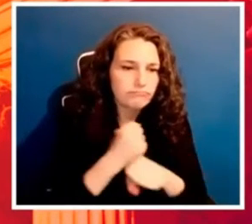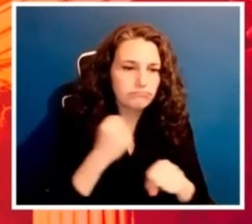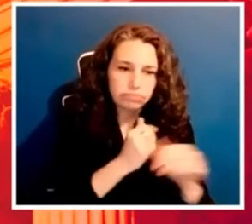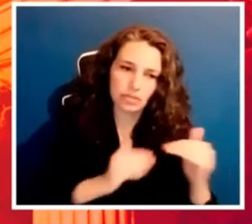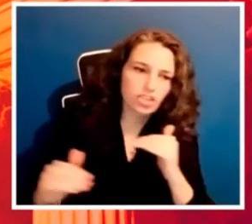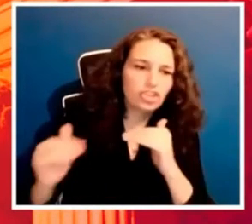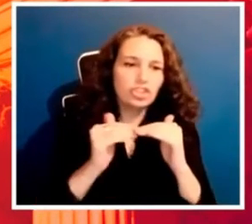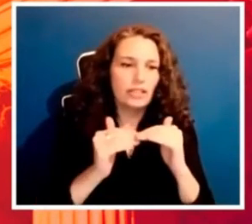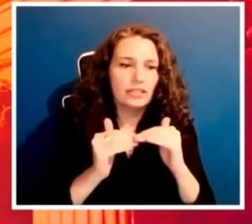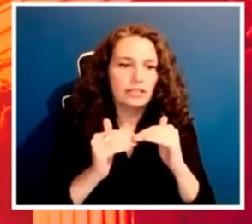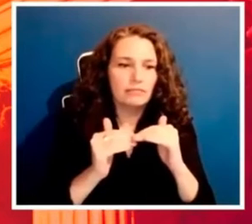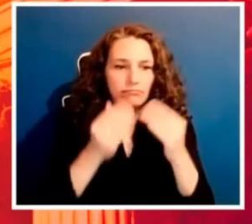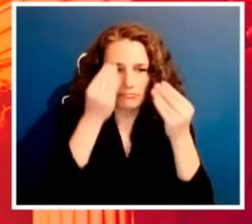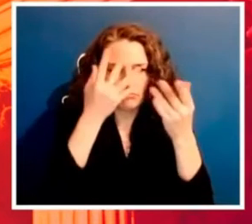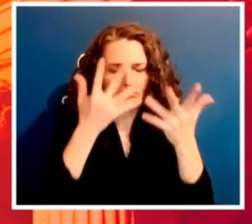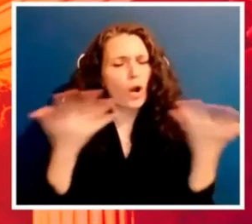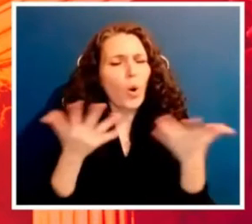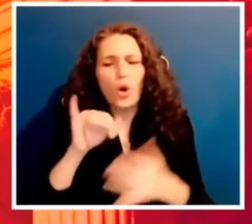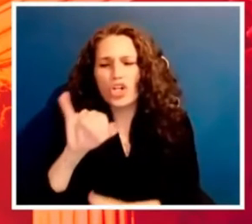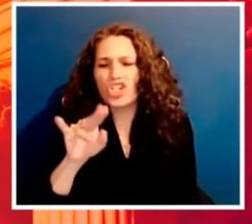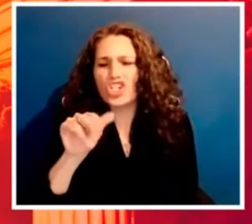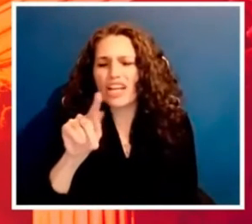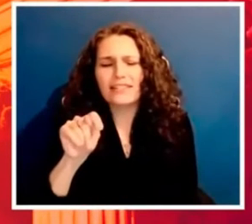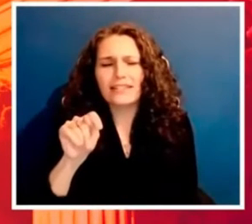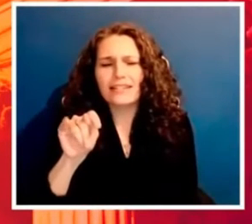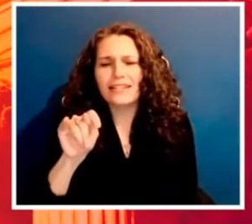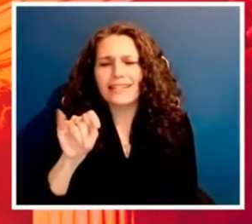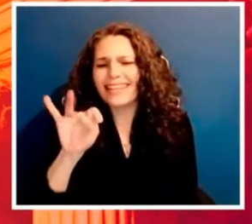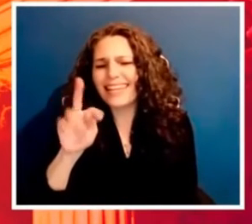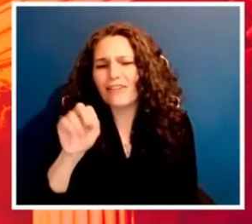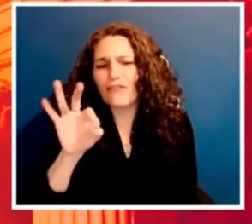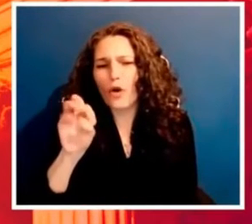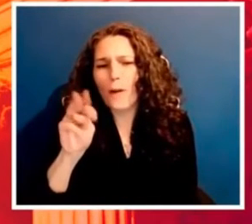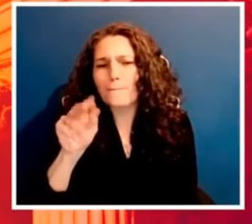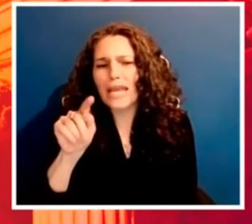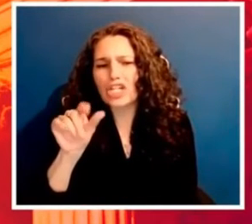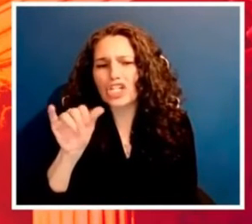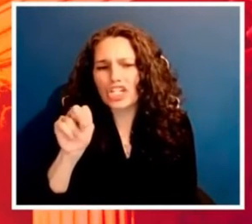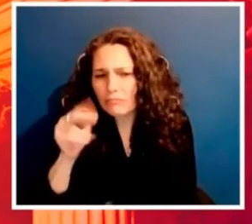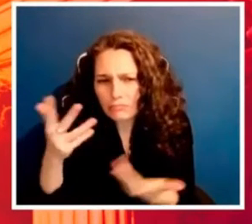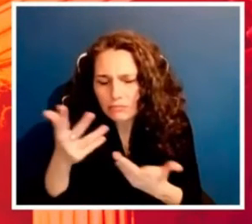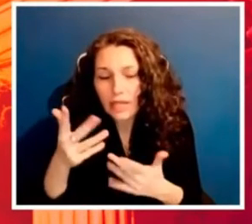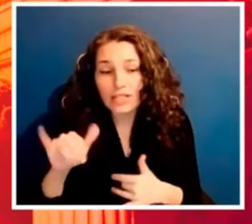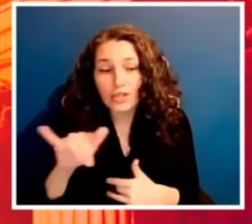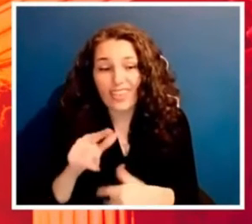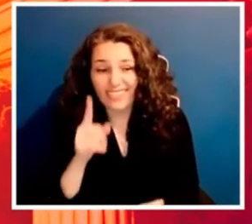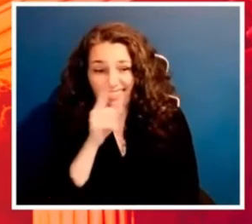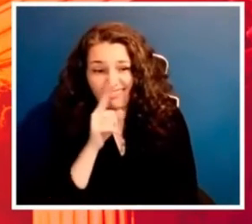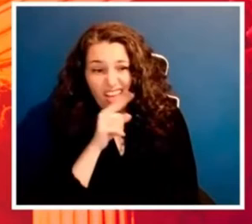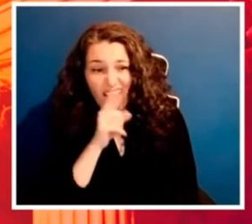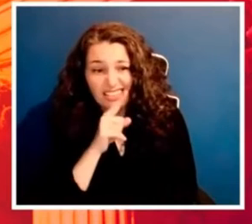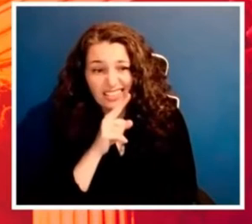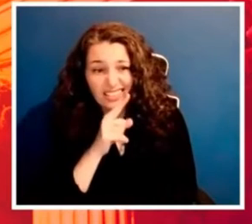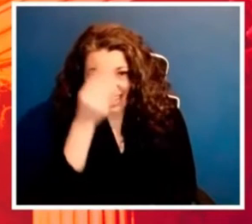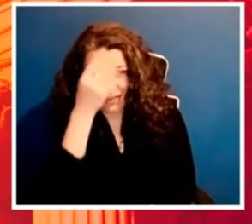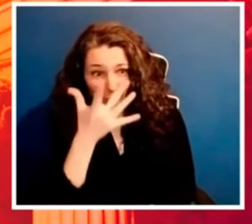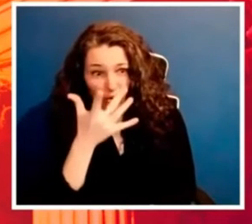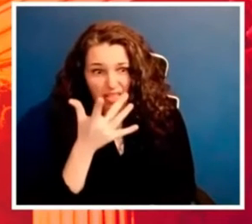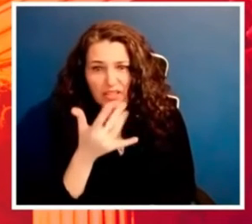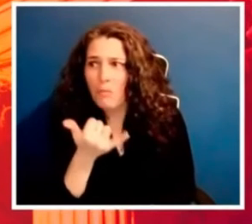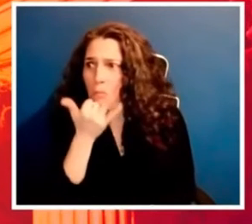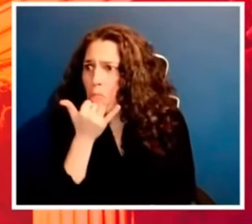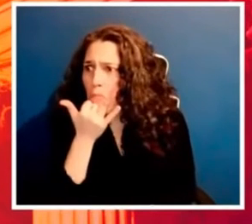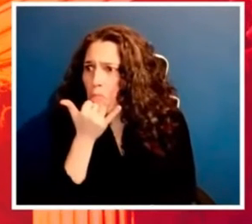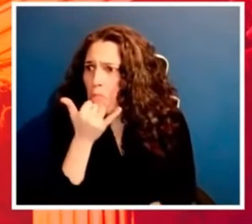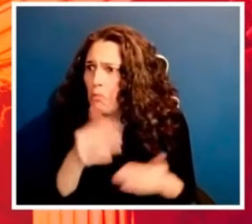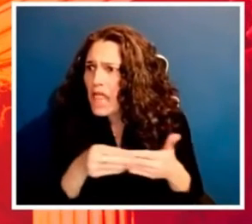heard the term before, disinformation is intentionally false info that's meant to mislead people, and it has become a